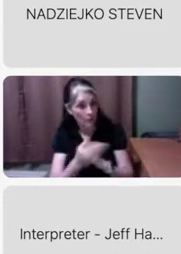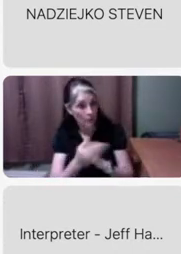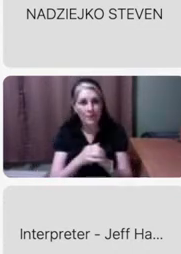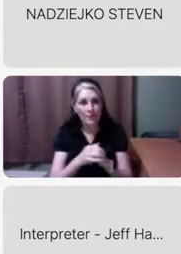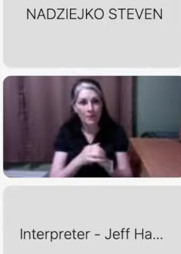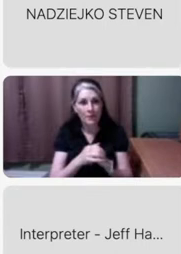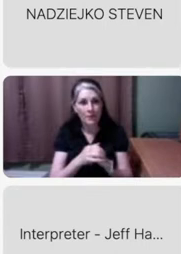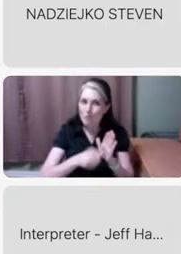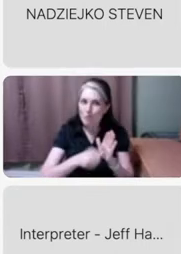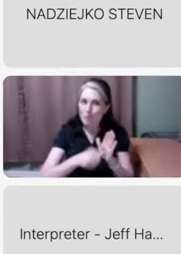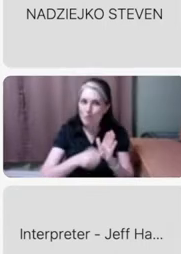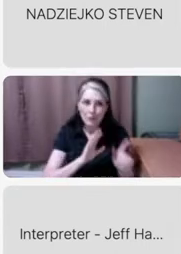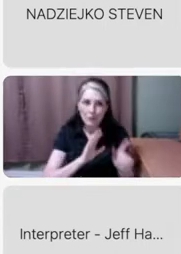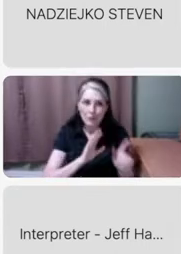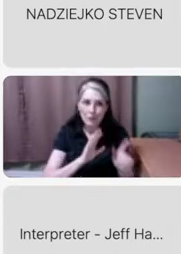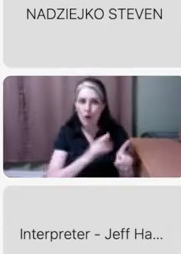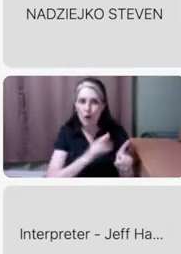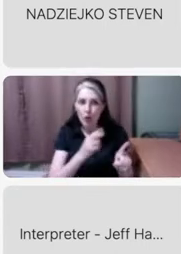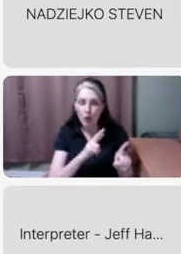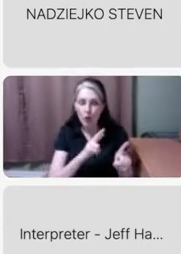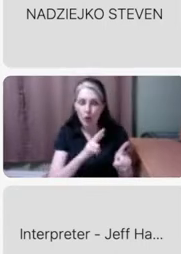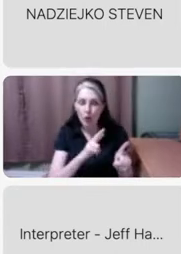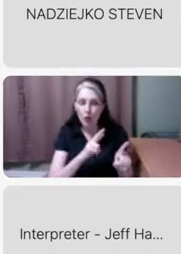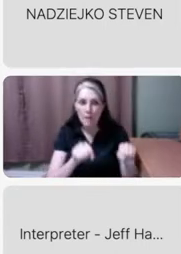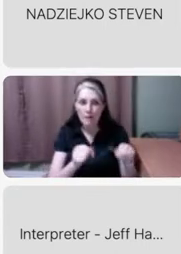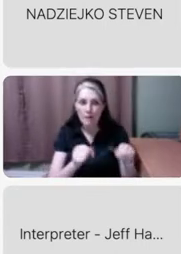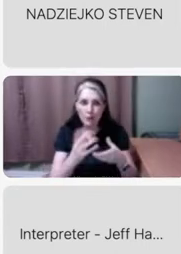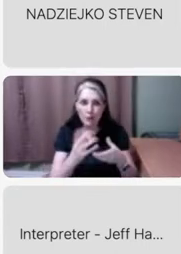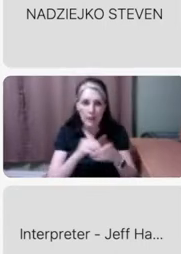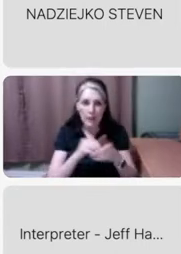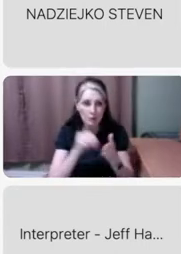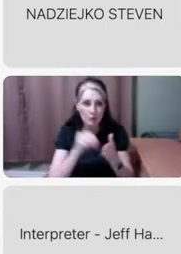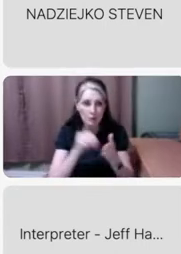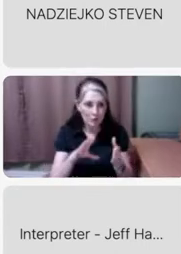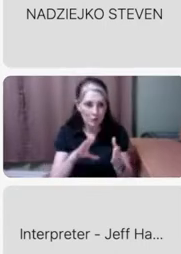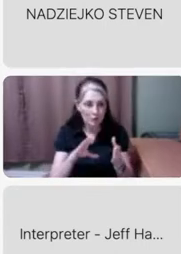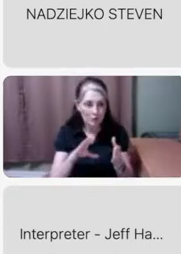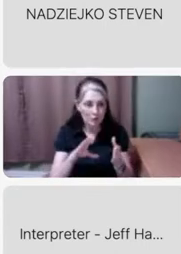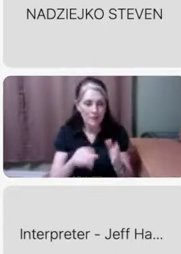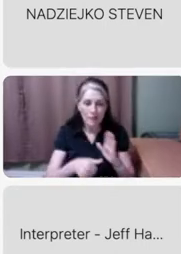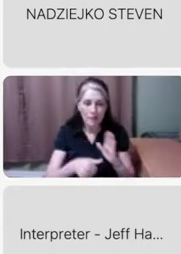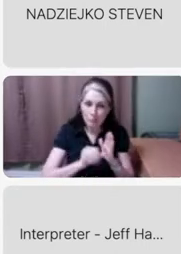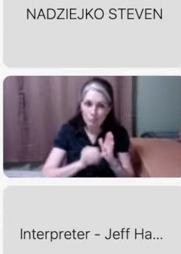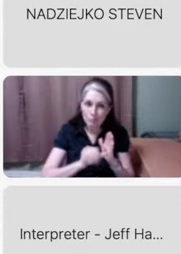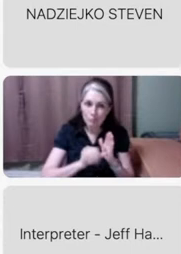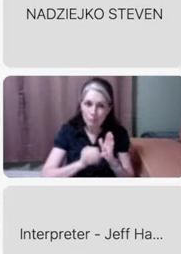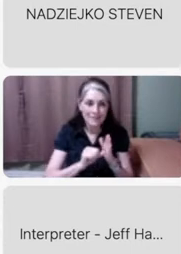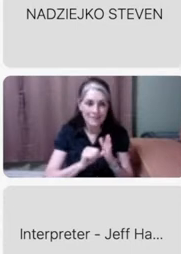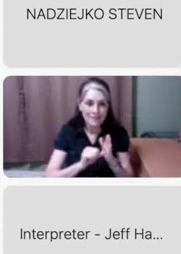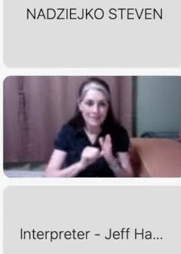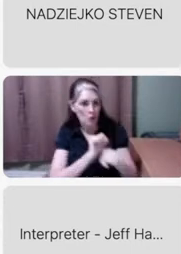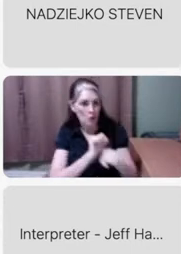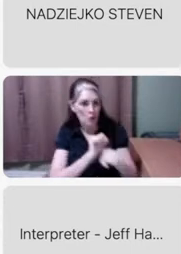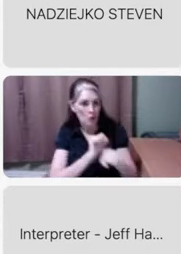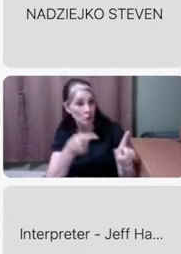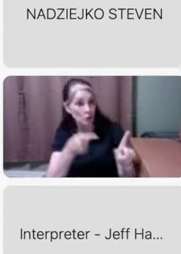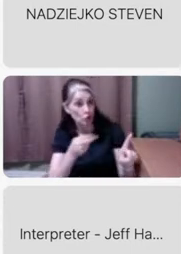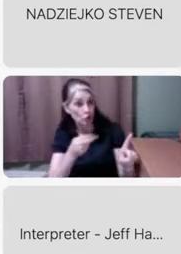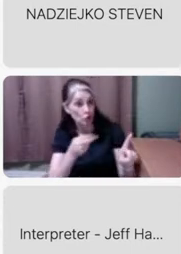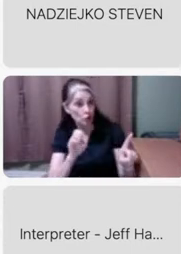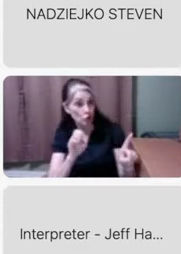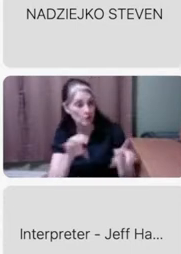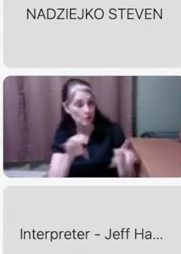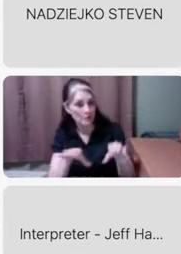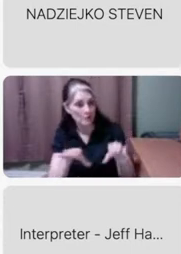ability to engage with our students and lead our students and highly impressed by some of the work she's doing with in particular a couple of our student